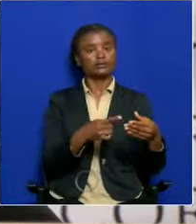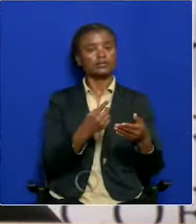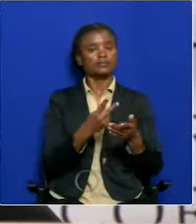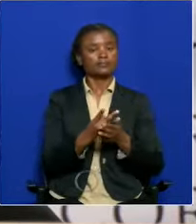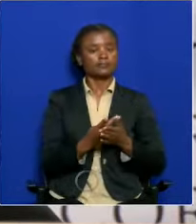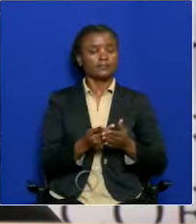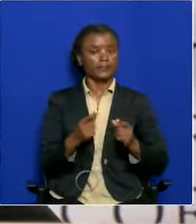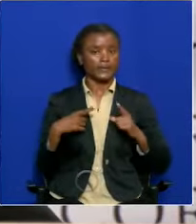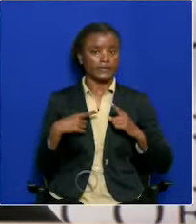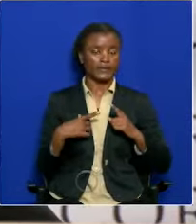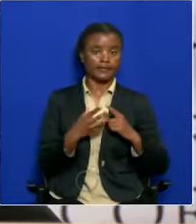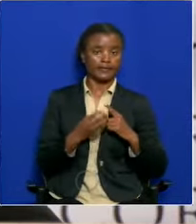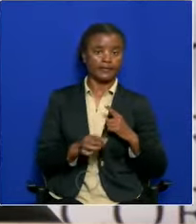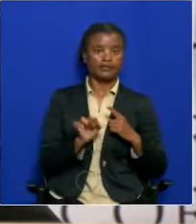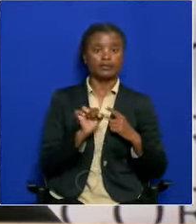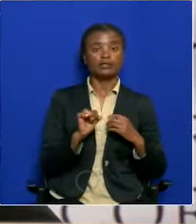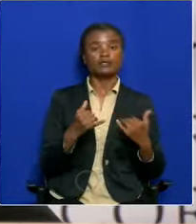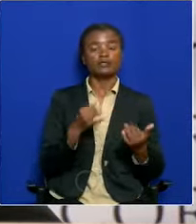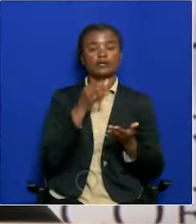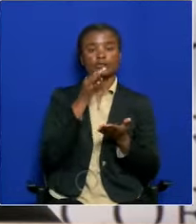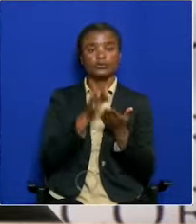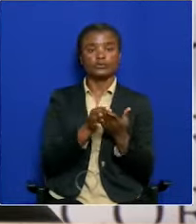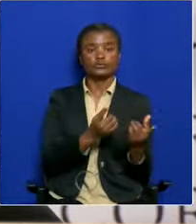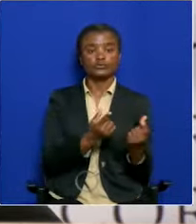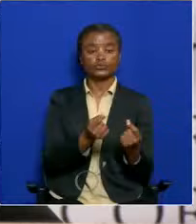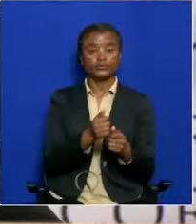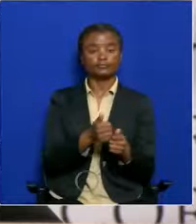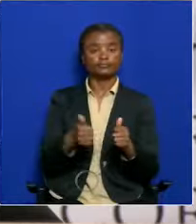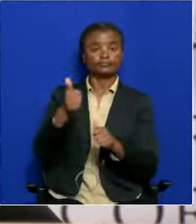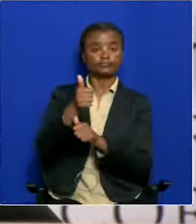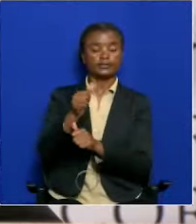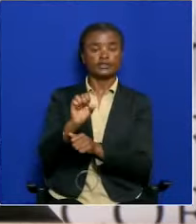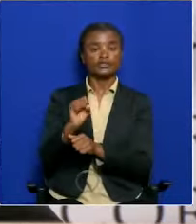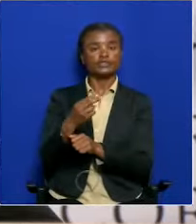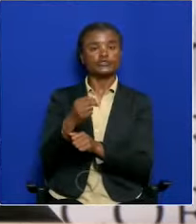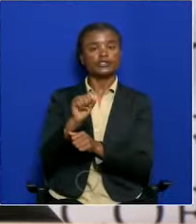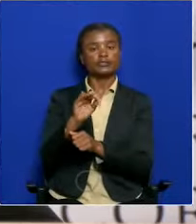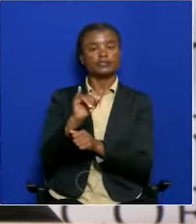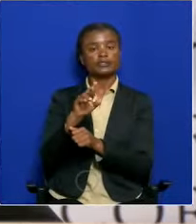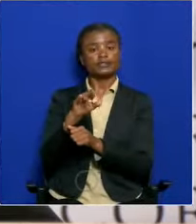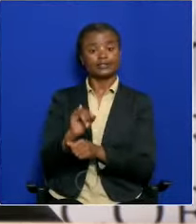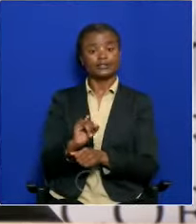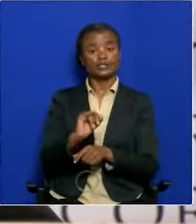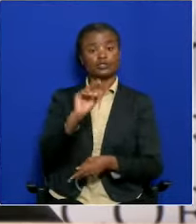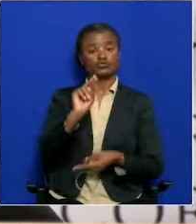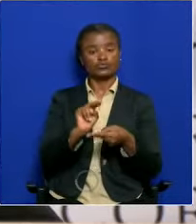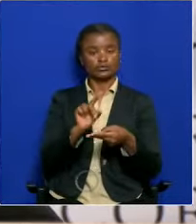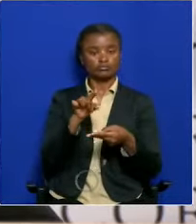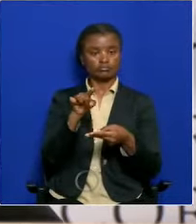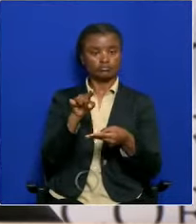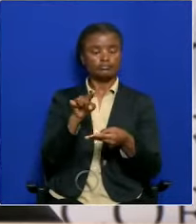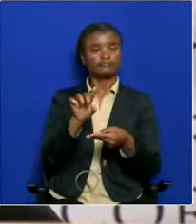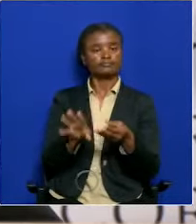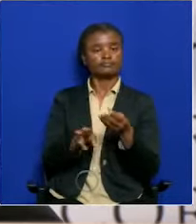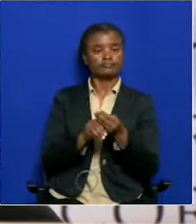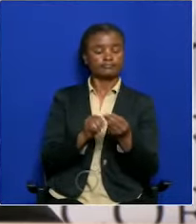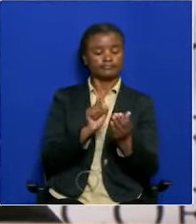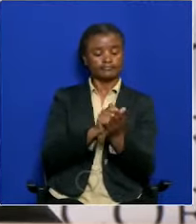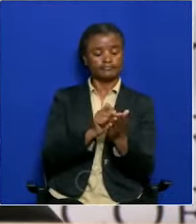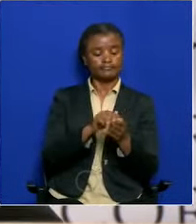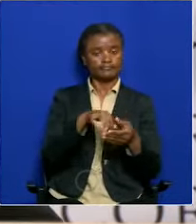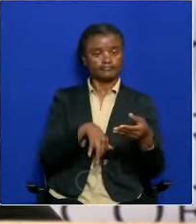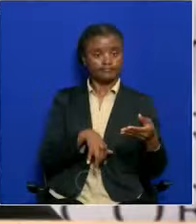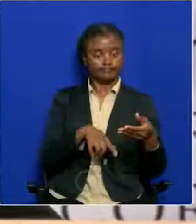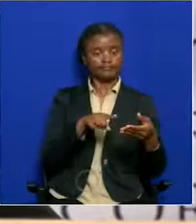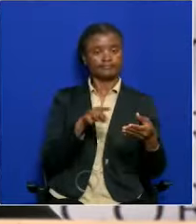do is for General Shibiri to go through his short supplementary statement so that it's part of his evidence in chief